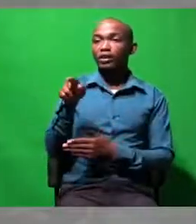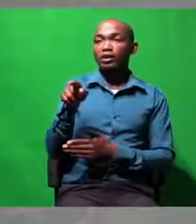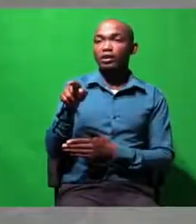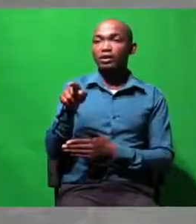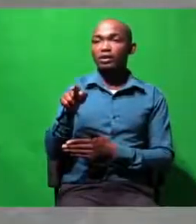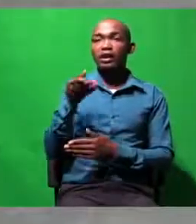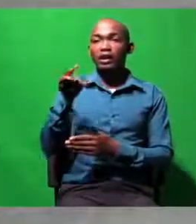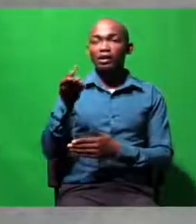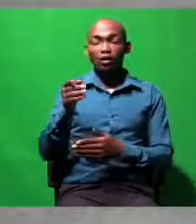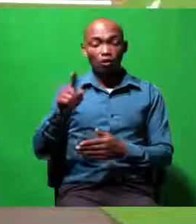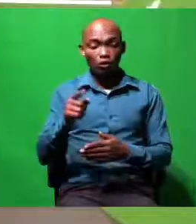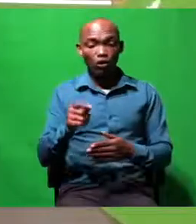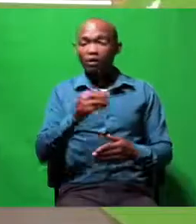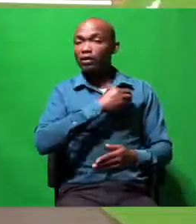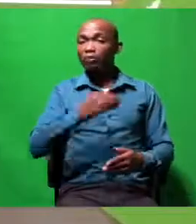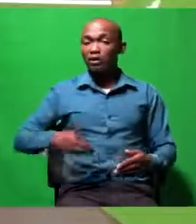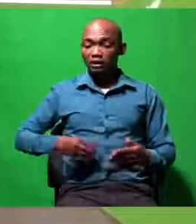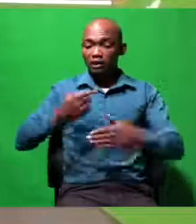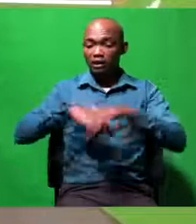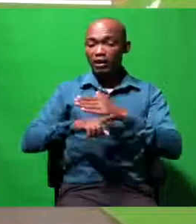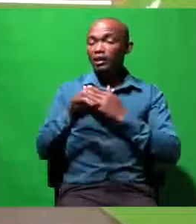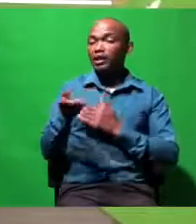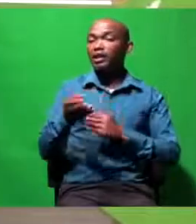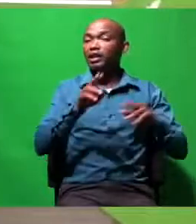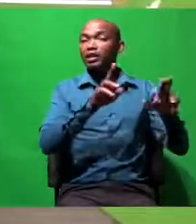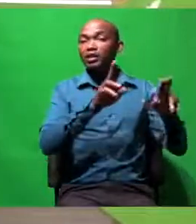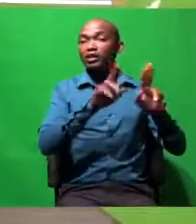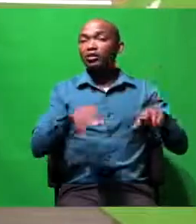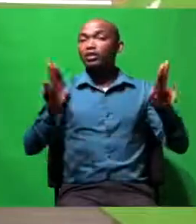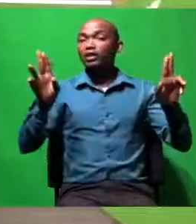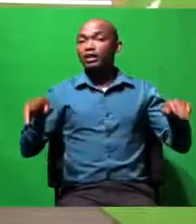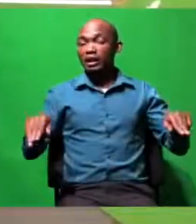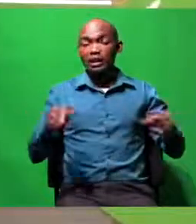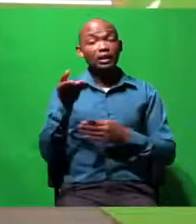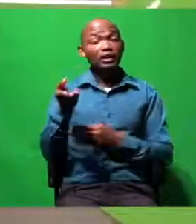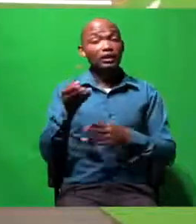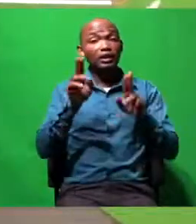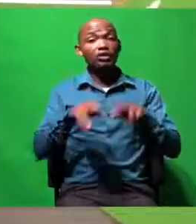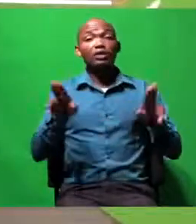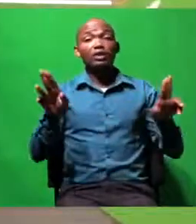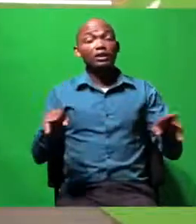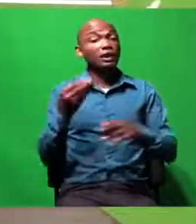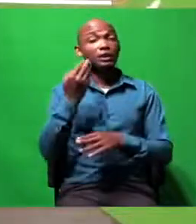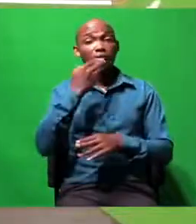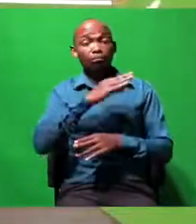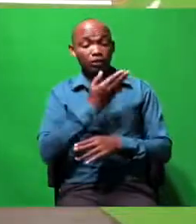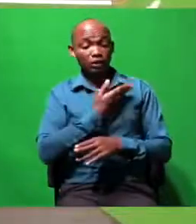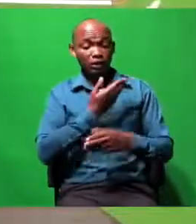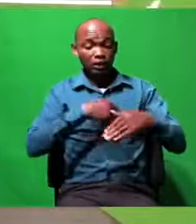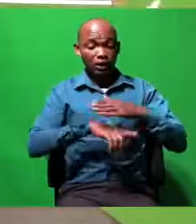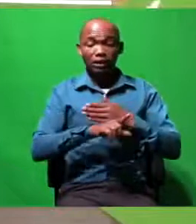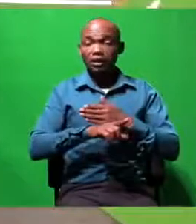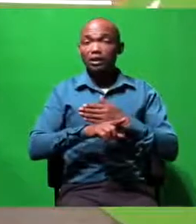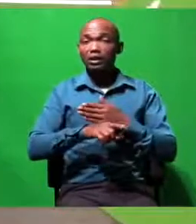also who is judiciary headed from there. So under judiciary also is another very